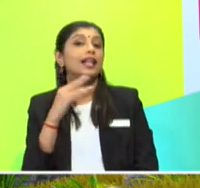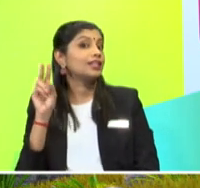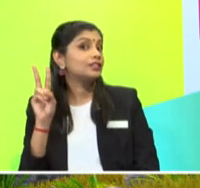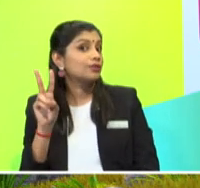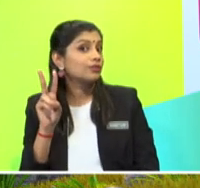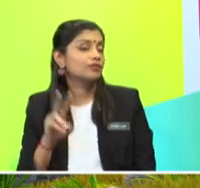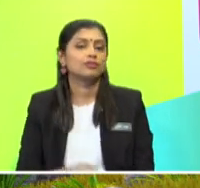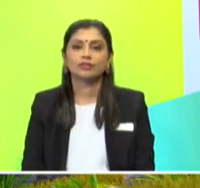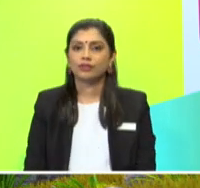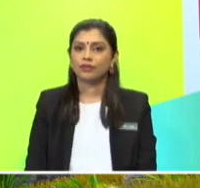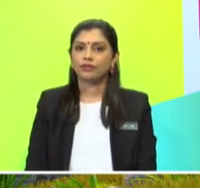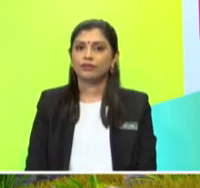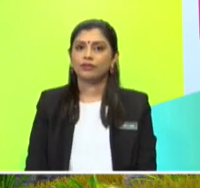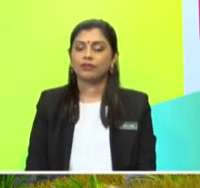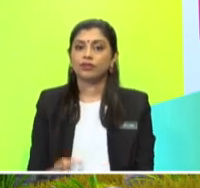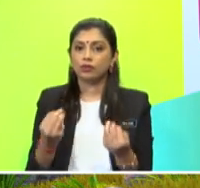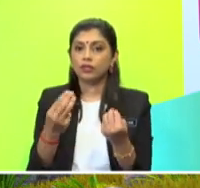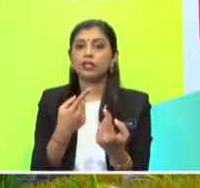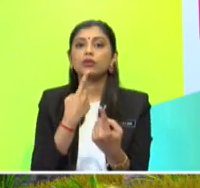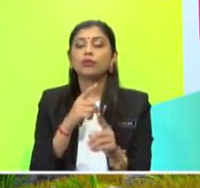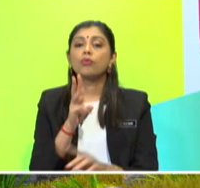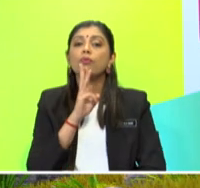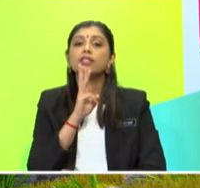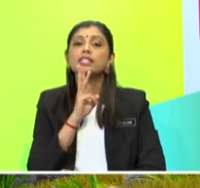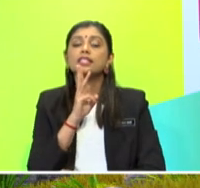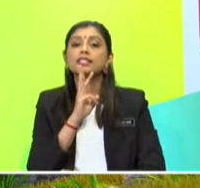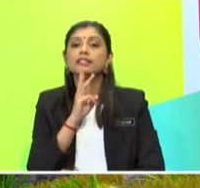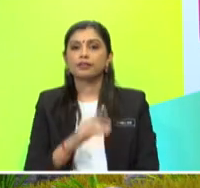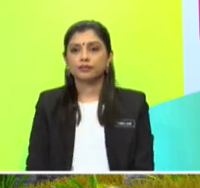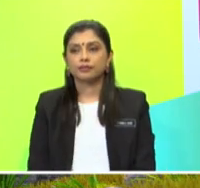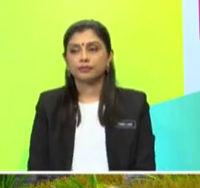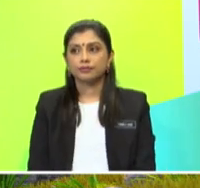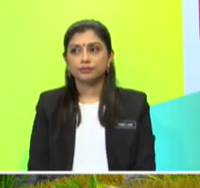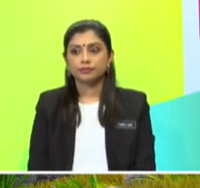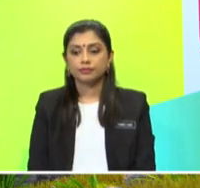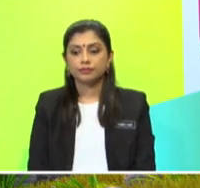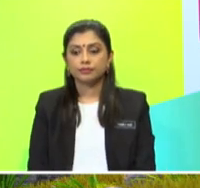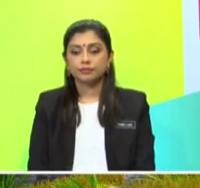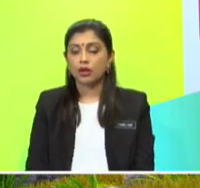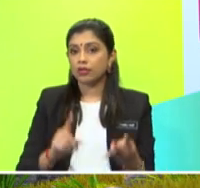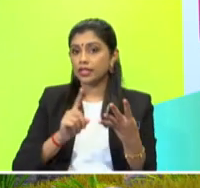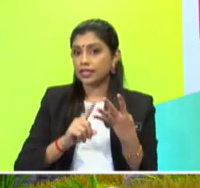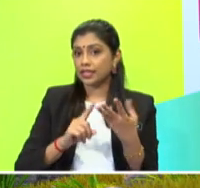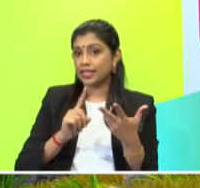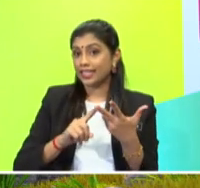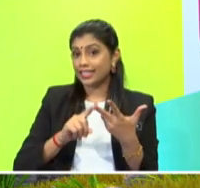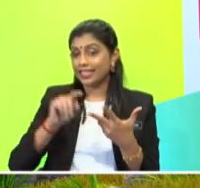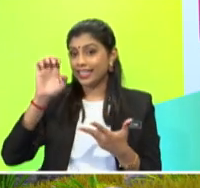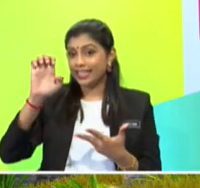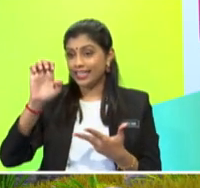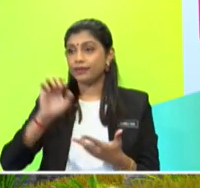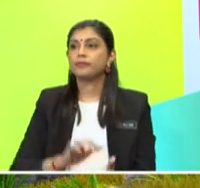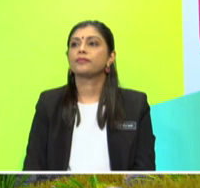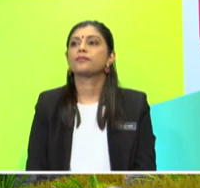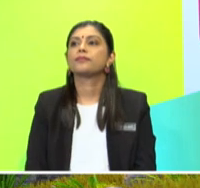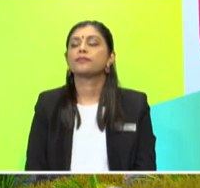Why? Need water to survive. So we go to the next E, that is your E2.